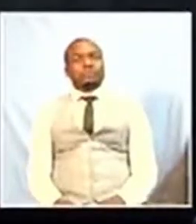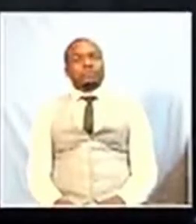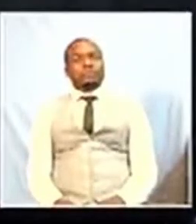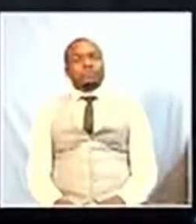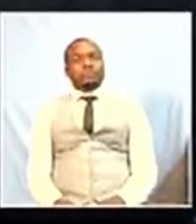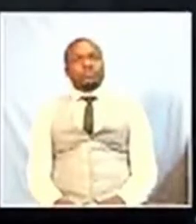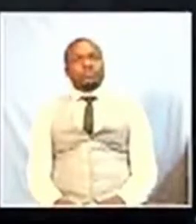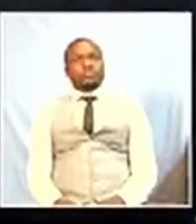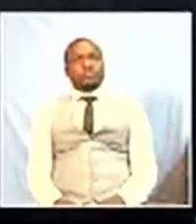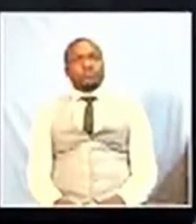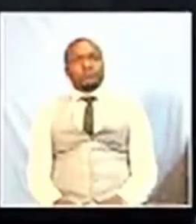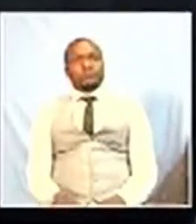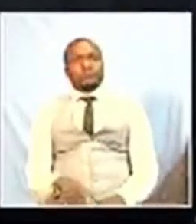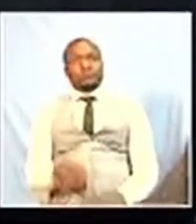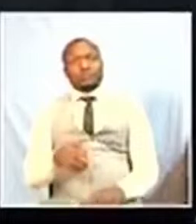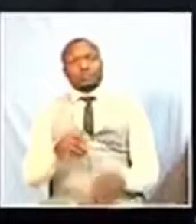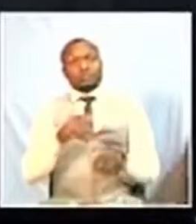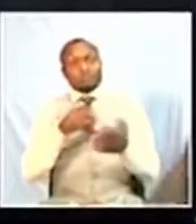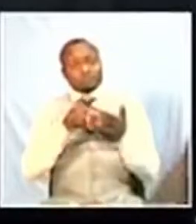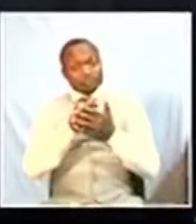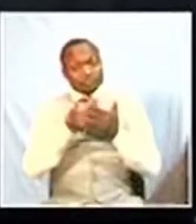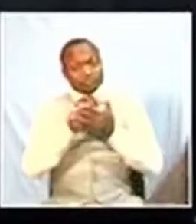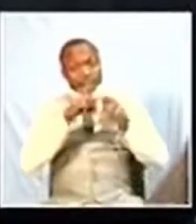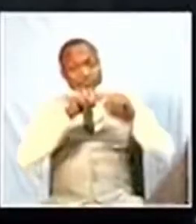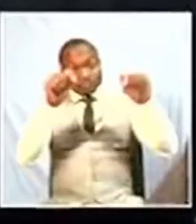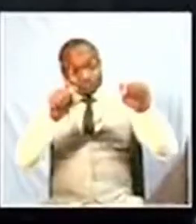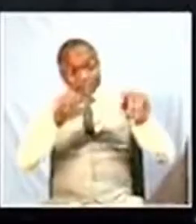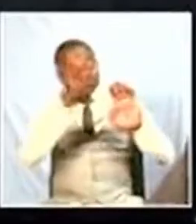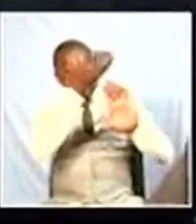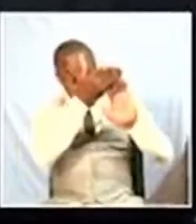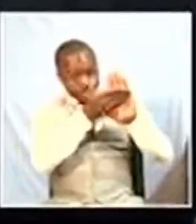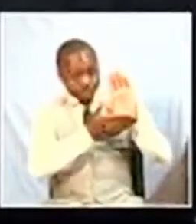So the ledger here is showing